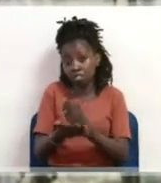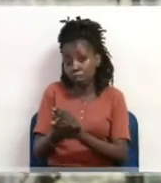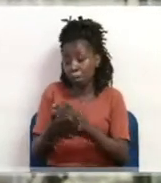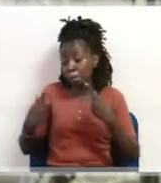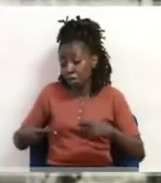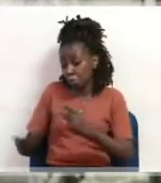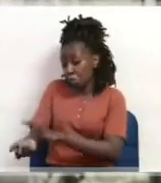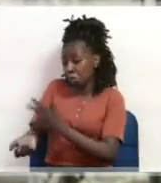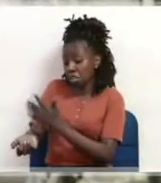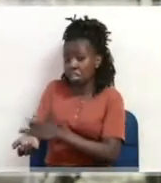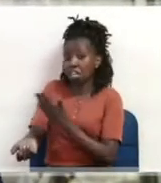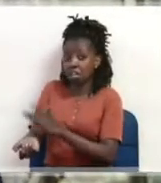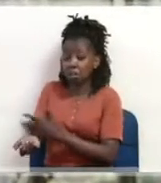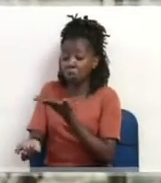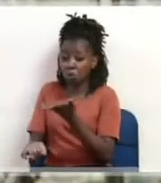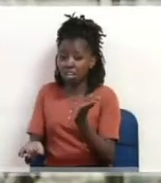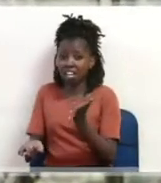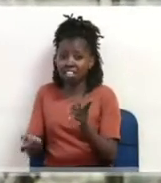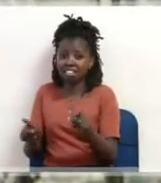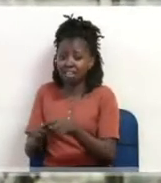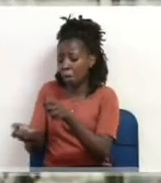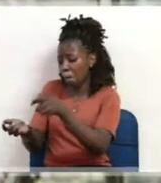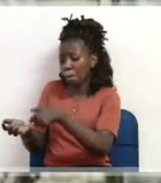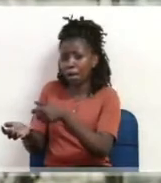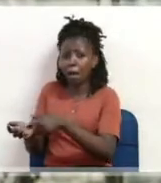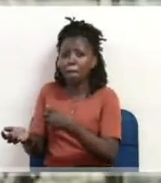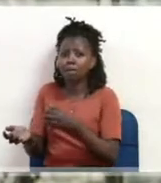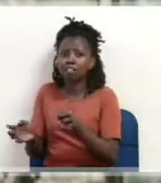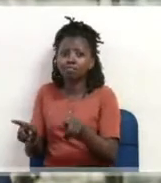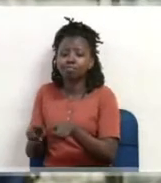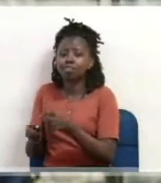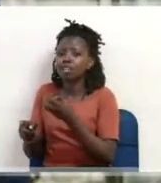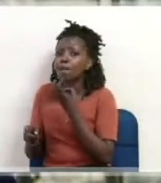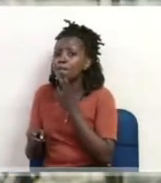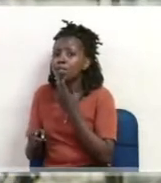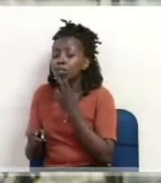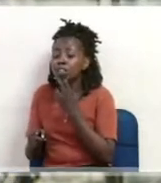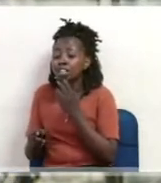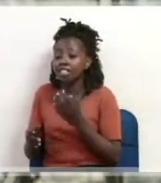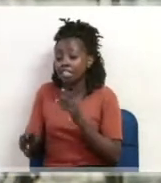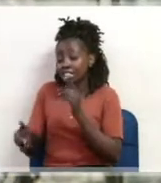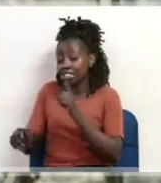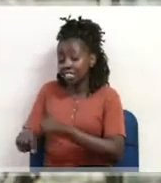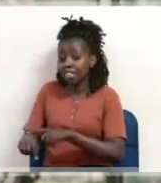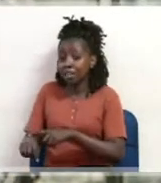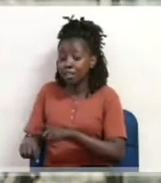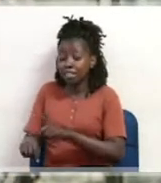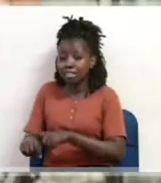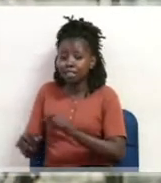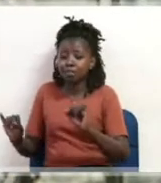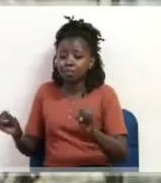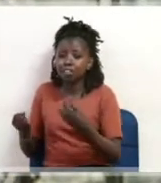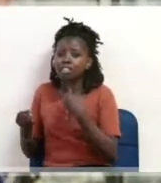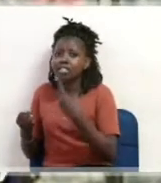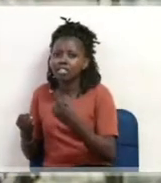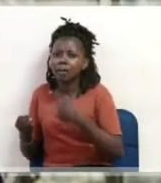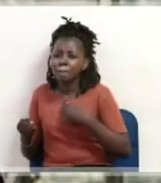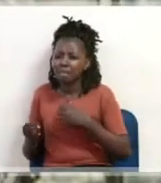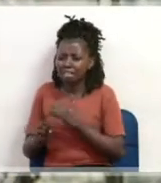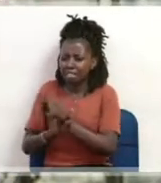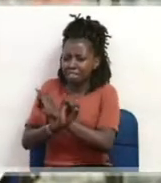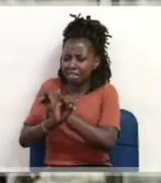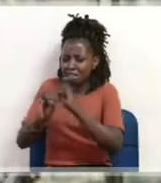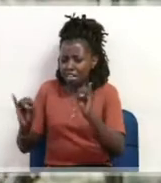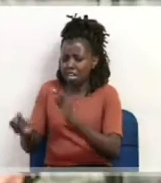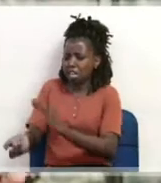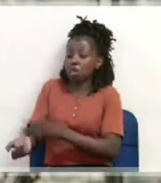proud Kikuyus and Kamba and Luos and so on. When you're trying to say, me, pure. Paul says, I'm pure. I'm